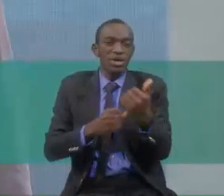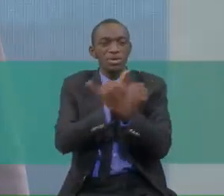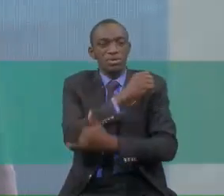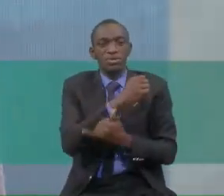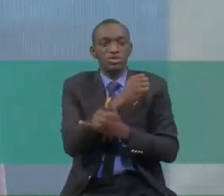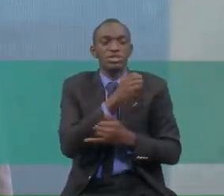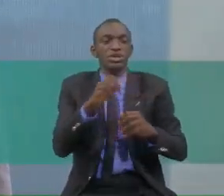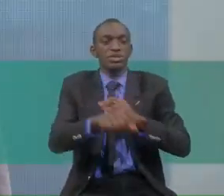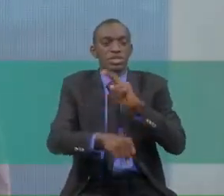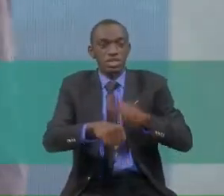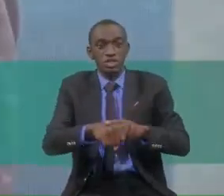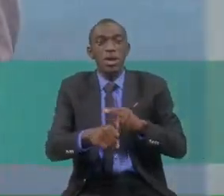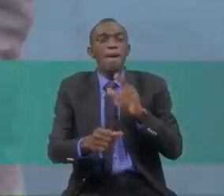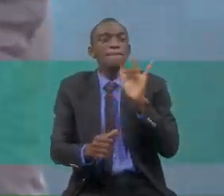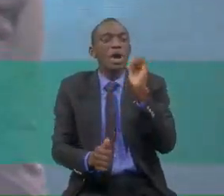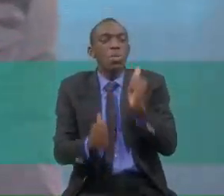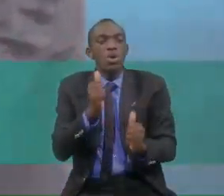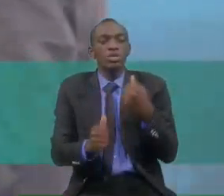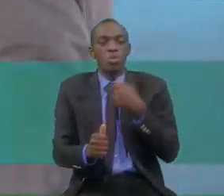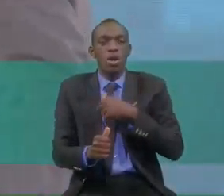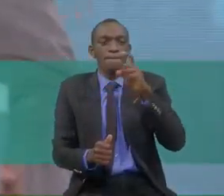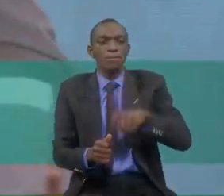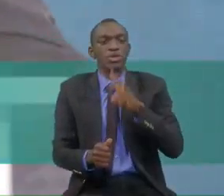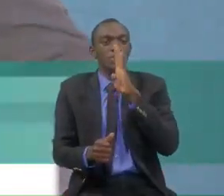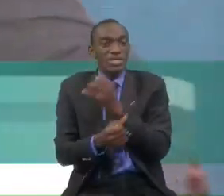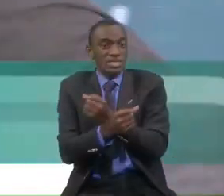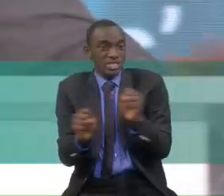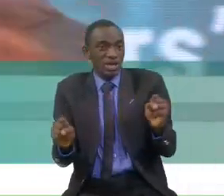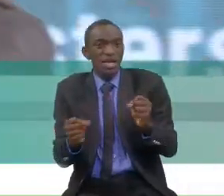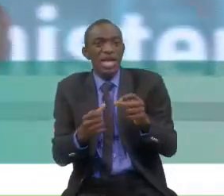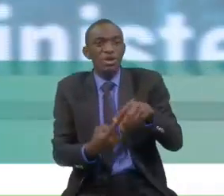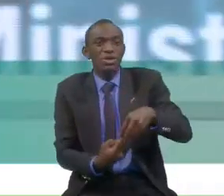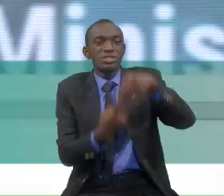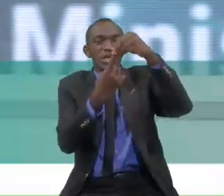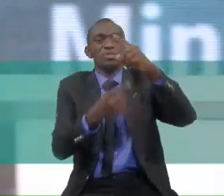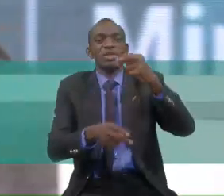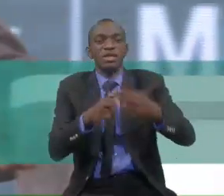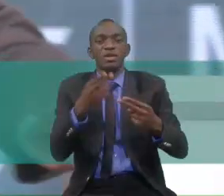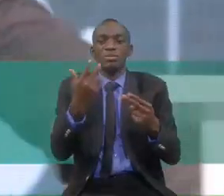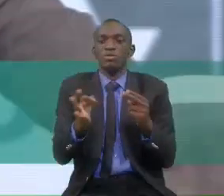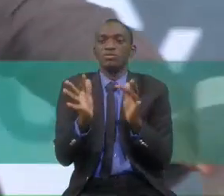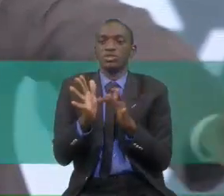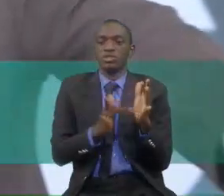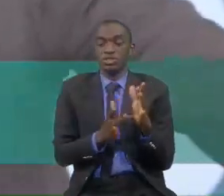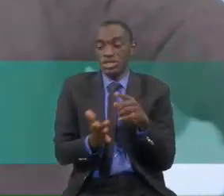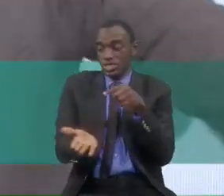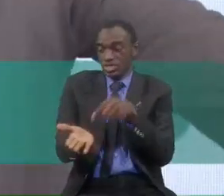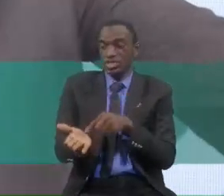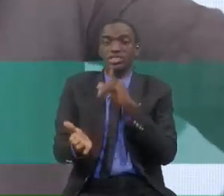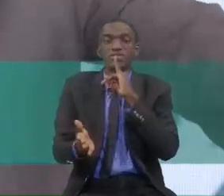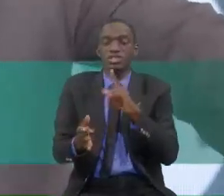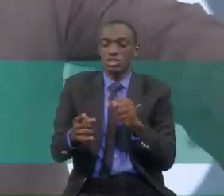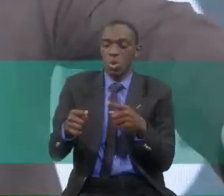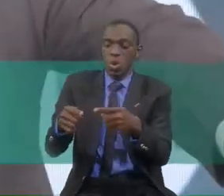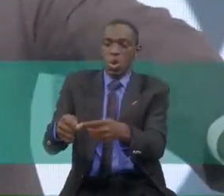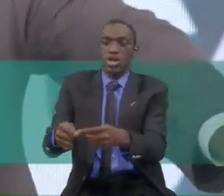except the name of Jesus. This is the cornerstone that the builders rejected,